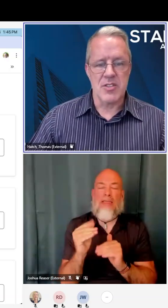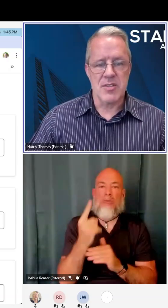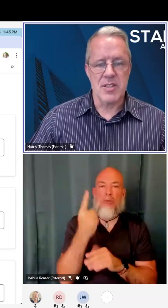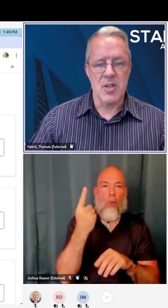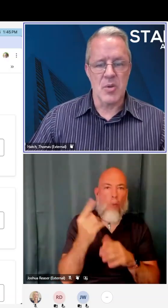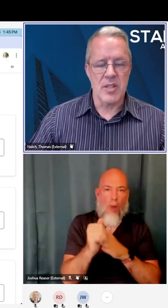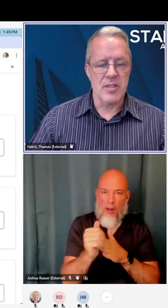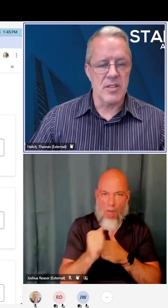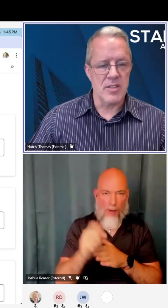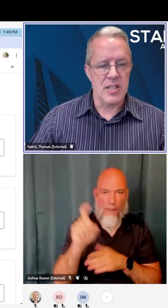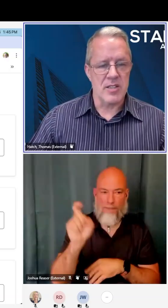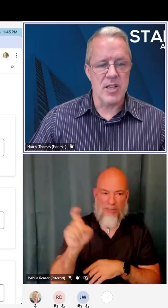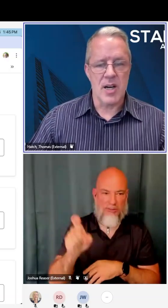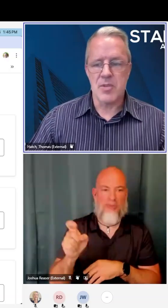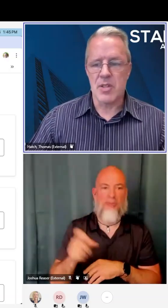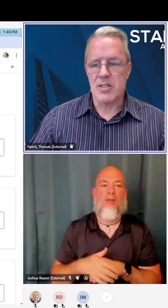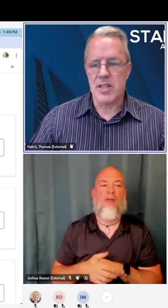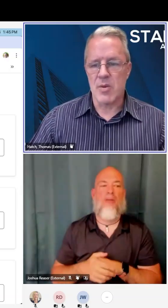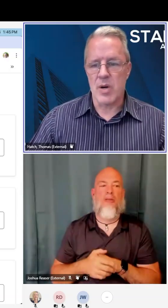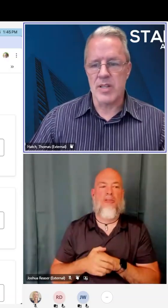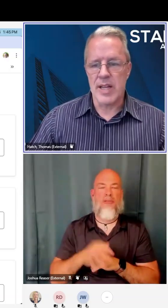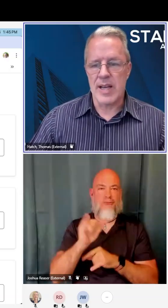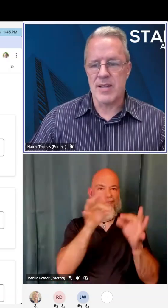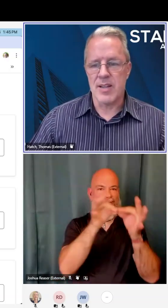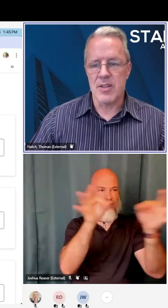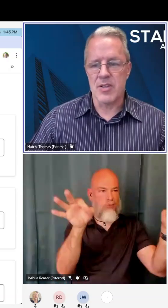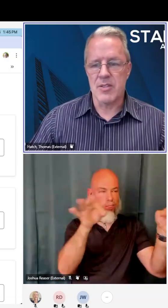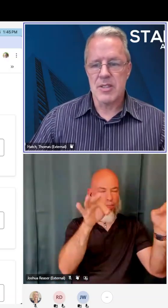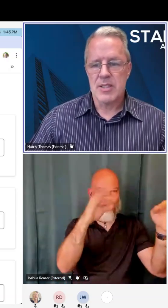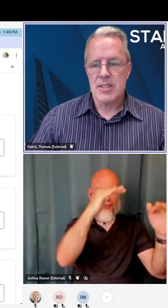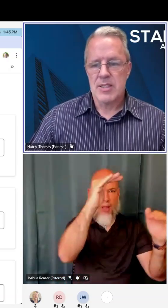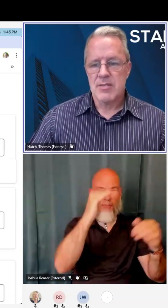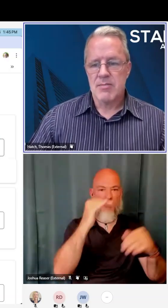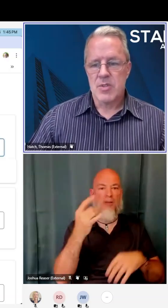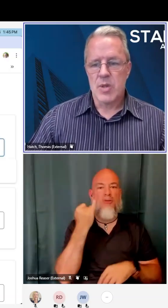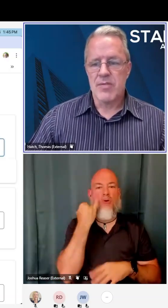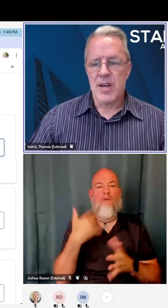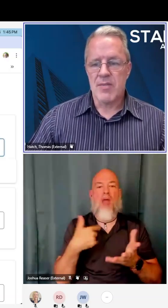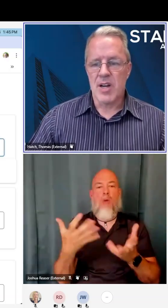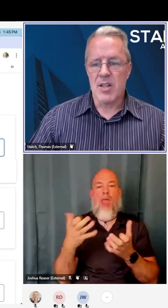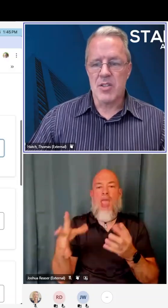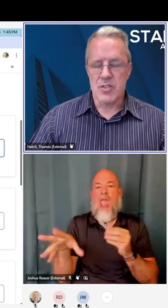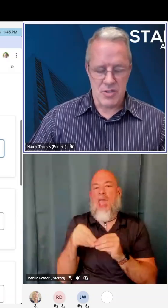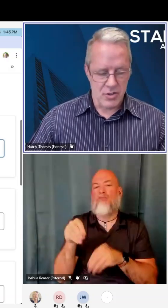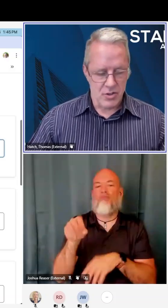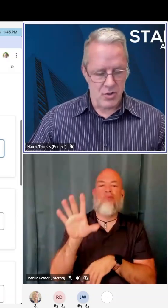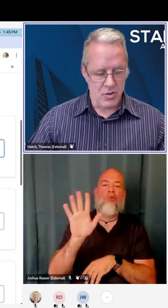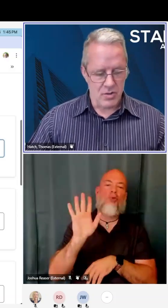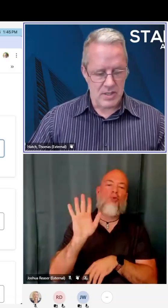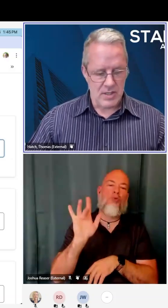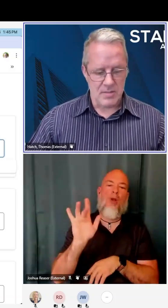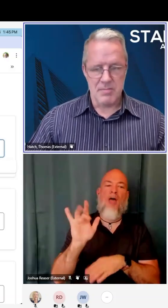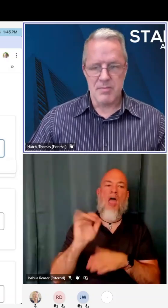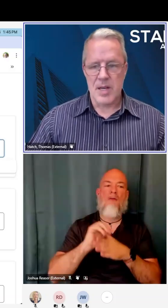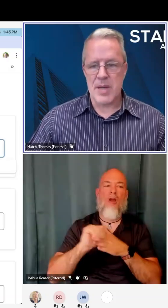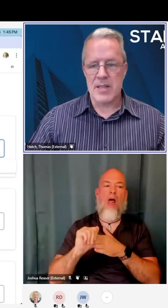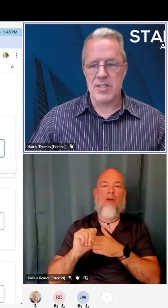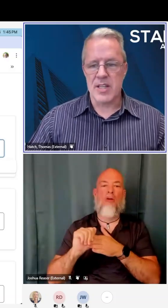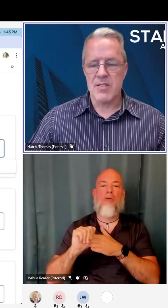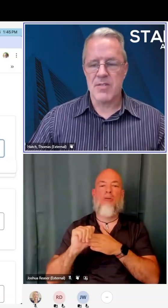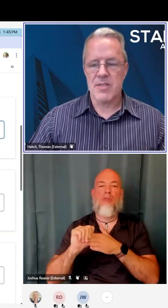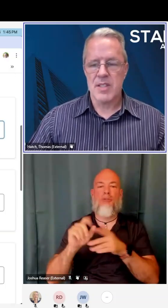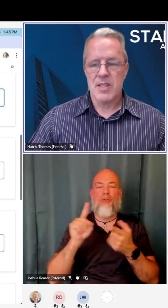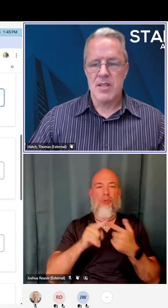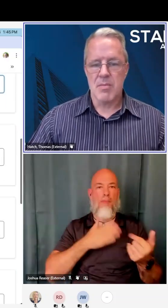style. That's just a note that's at the top. So let's say I wanted to add another $25 to my